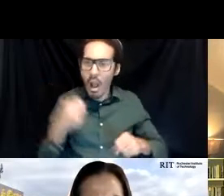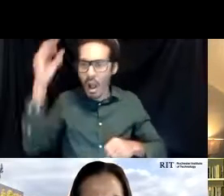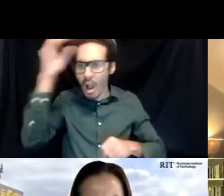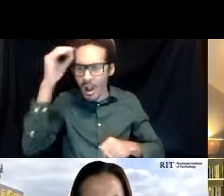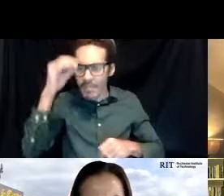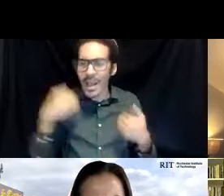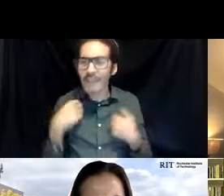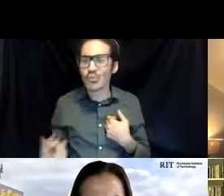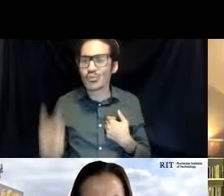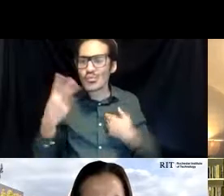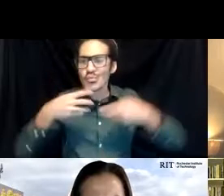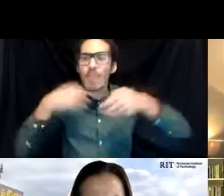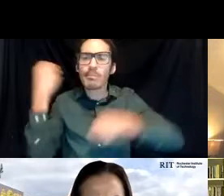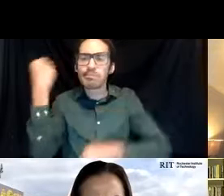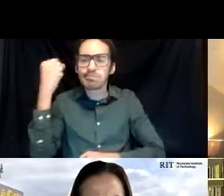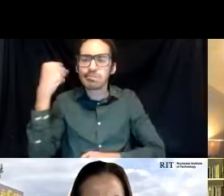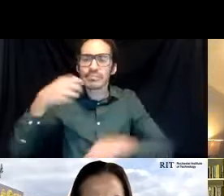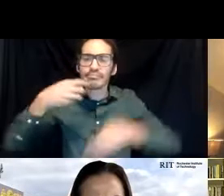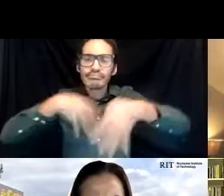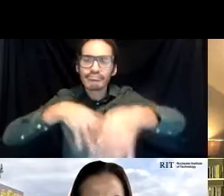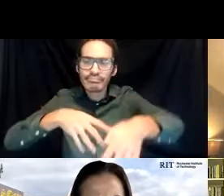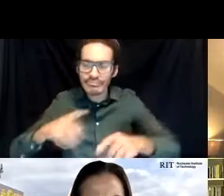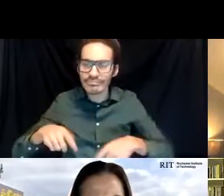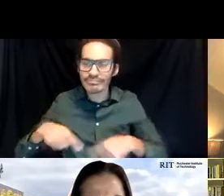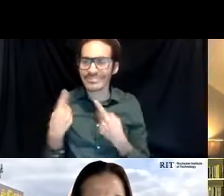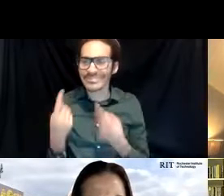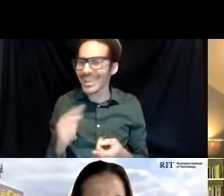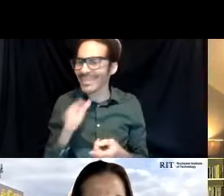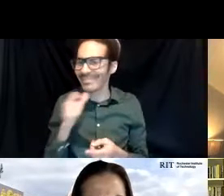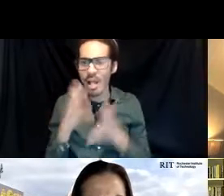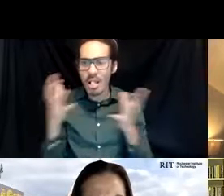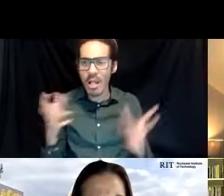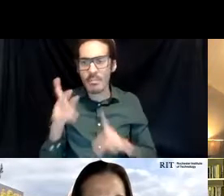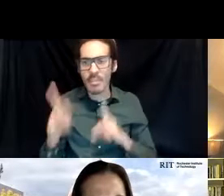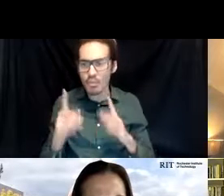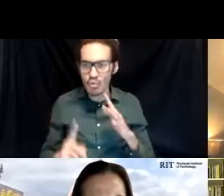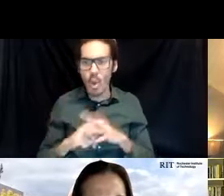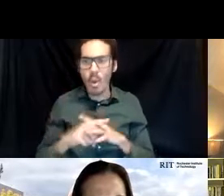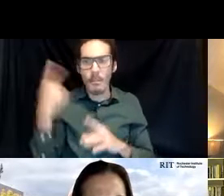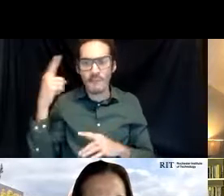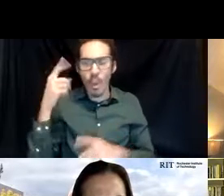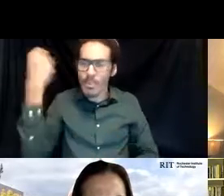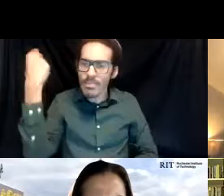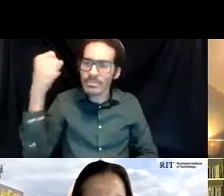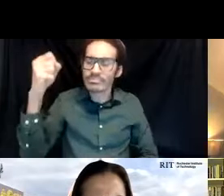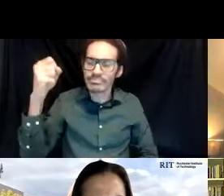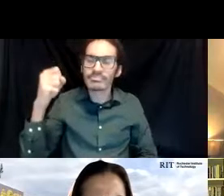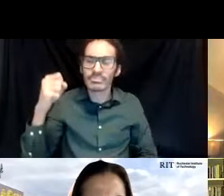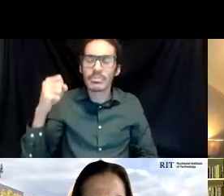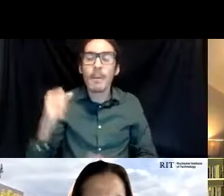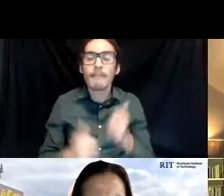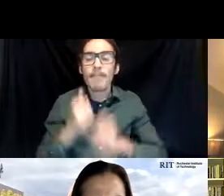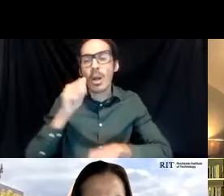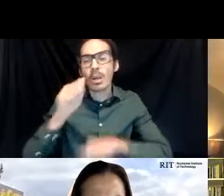so far, and it was just, not a lot of people showing up to these protests. So generally people following the guidelines and